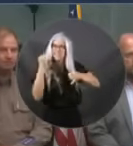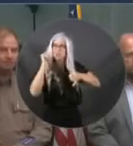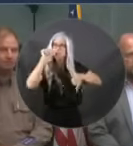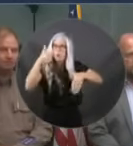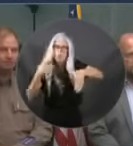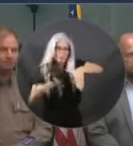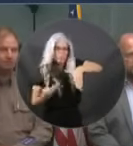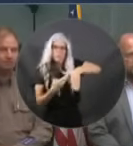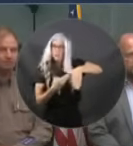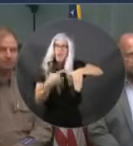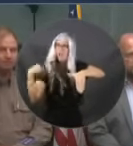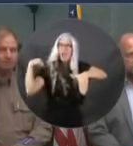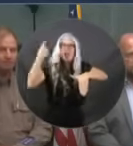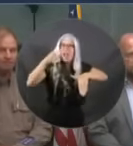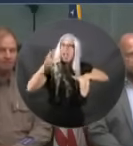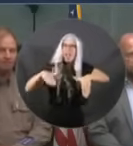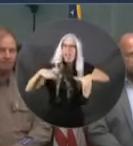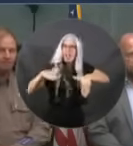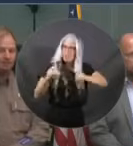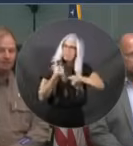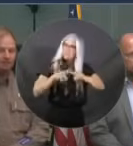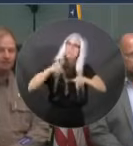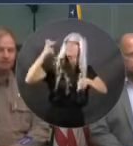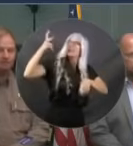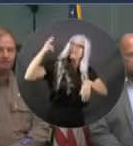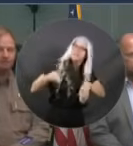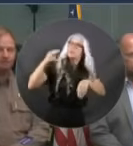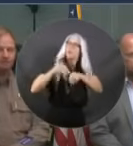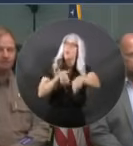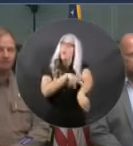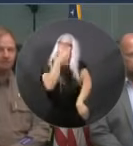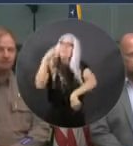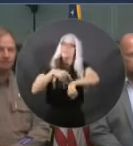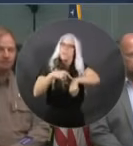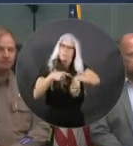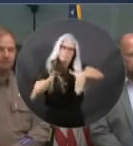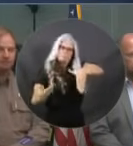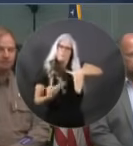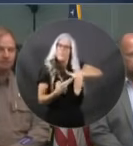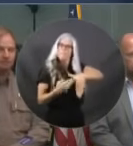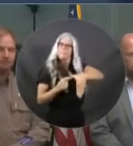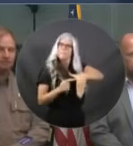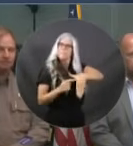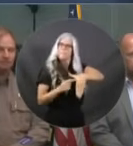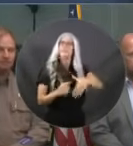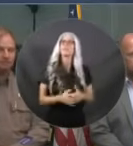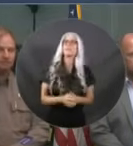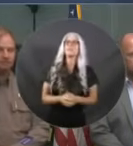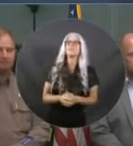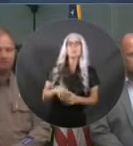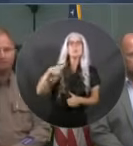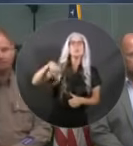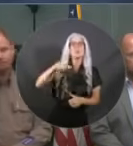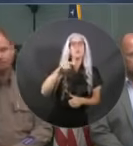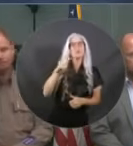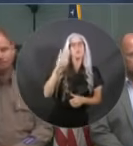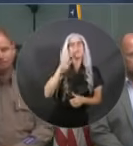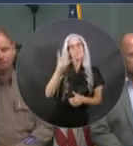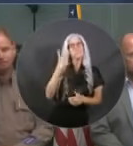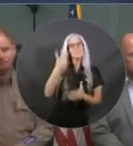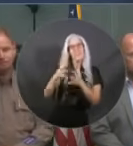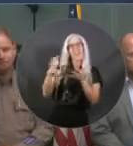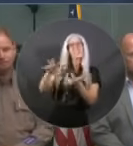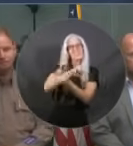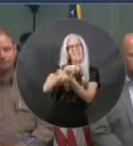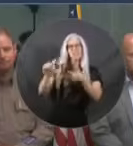historical analog in anybody's memory. So it's likely to cause a lot of damage, and that's just the reality. So be prepared for that. Be